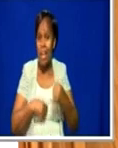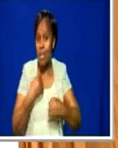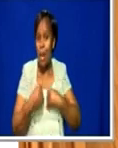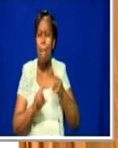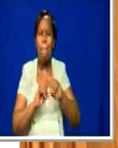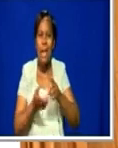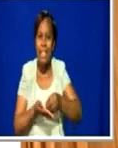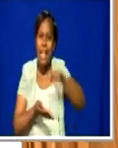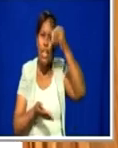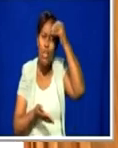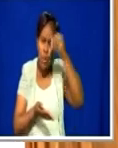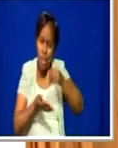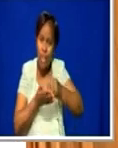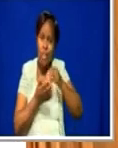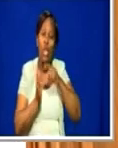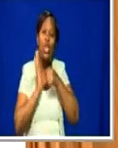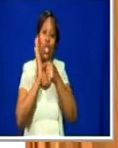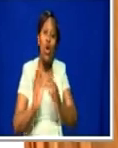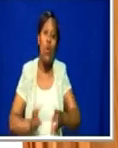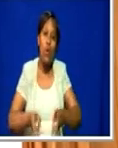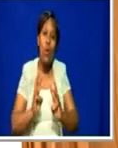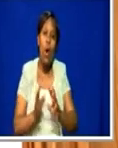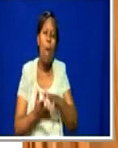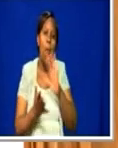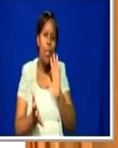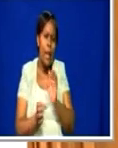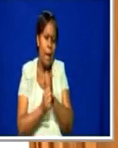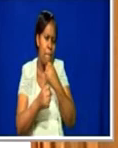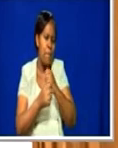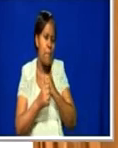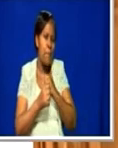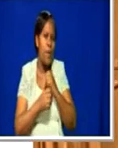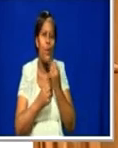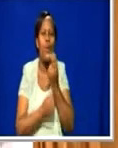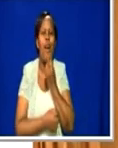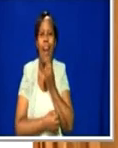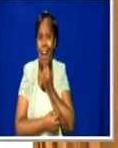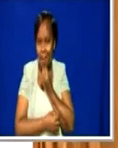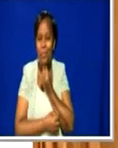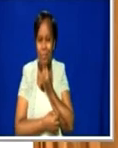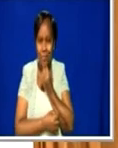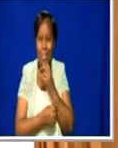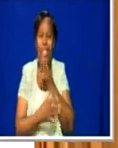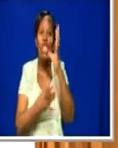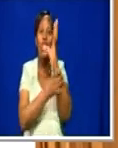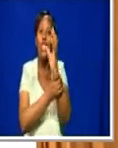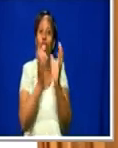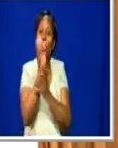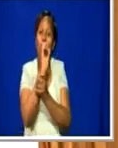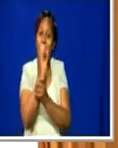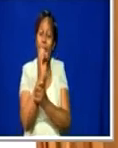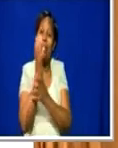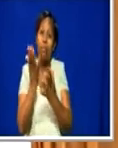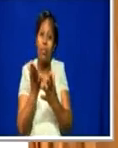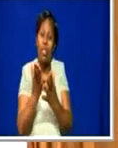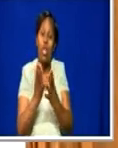educate you and show you the way, and more than anything, make you love where you live. This is the Geography Show with me, your